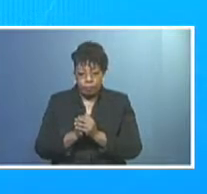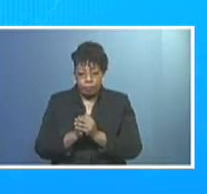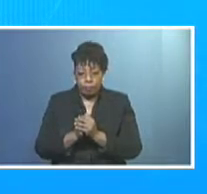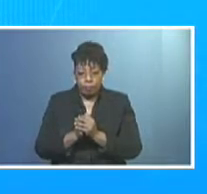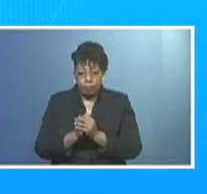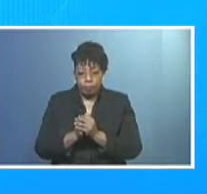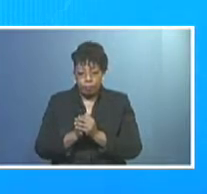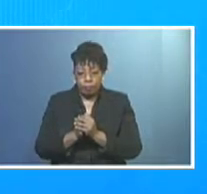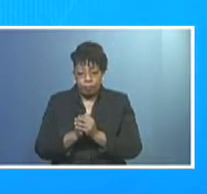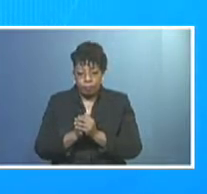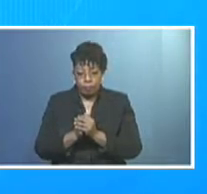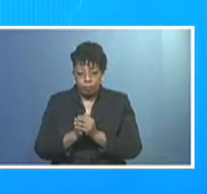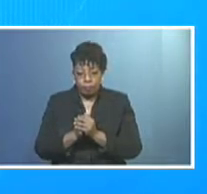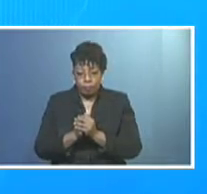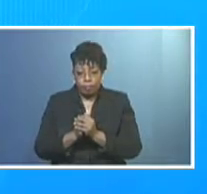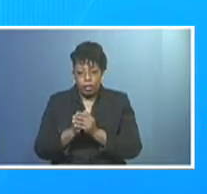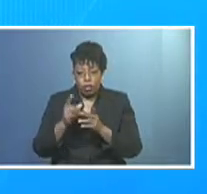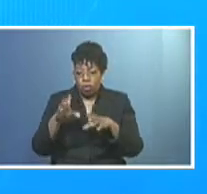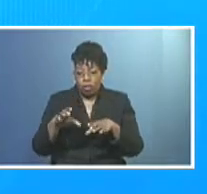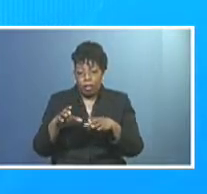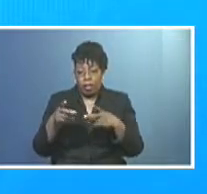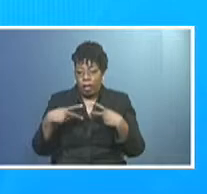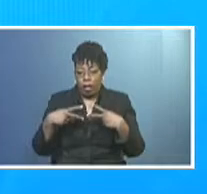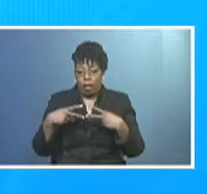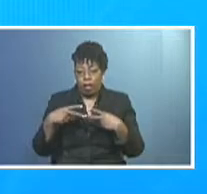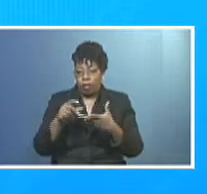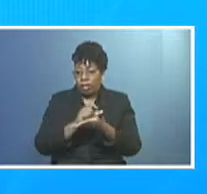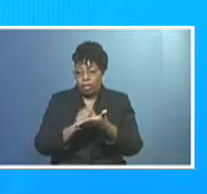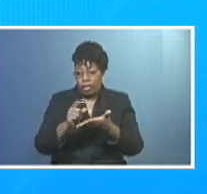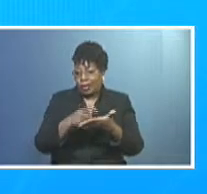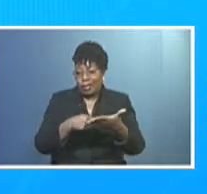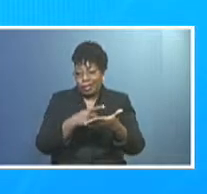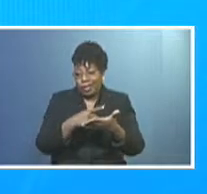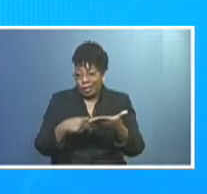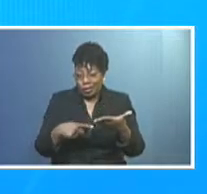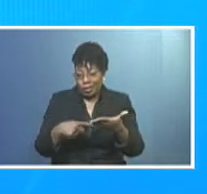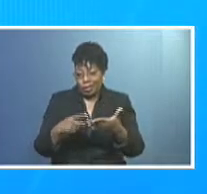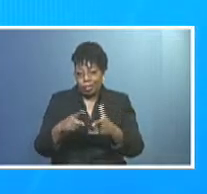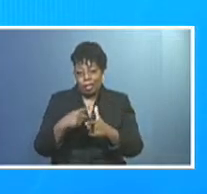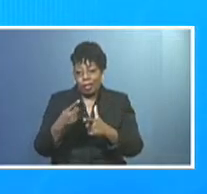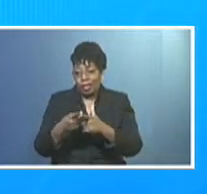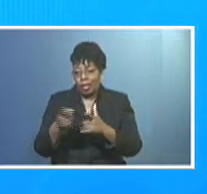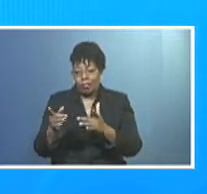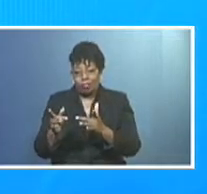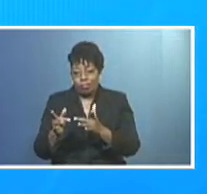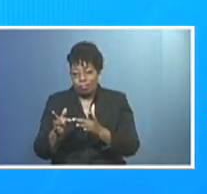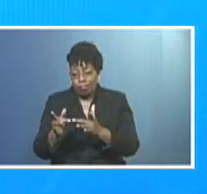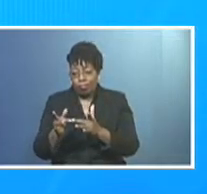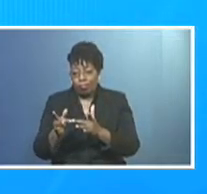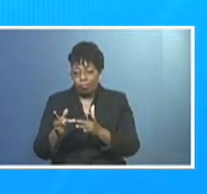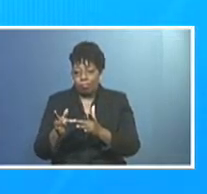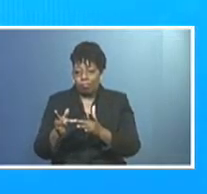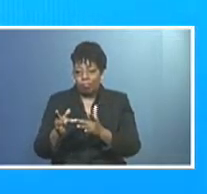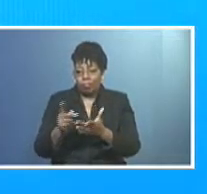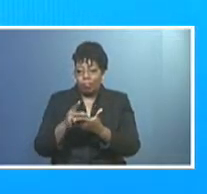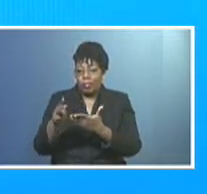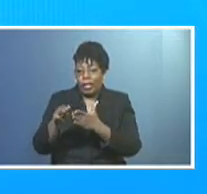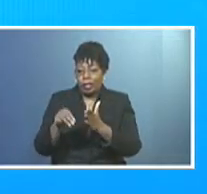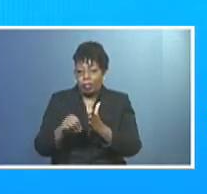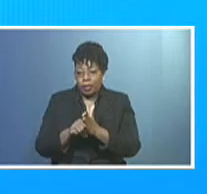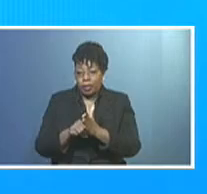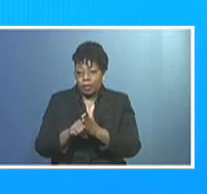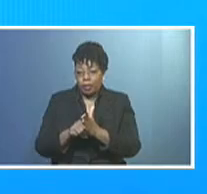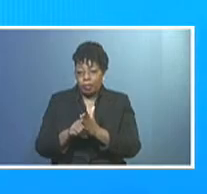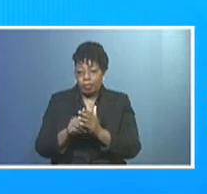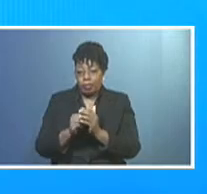of having that check canceled, reissuing the check, as opposed to electronic transactions, there's slim to no chance of it going